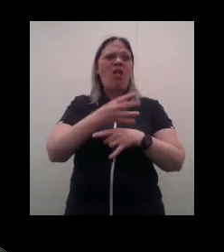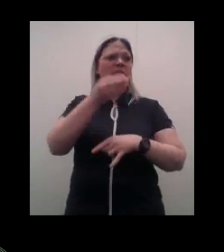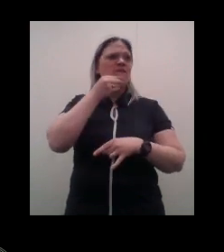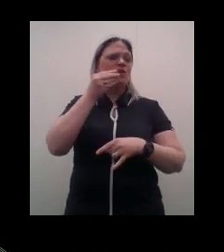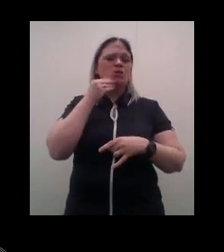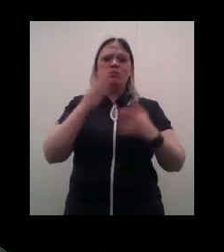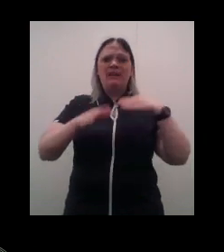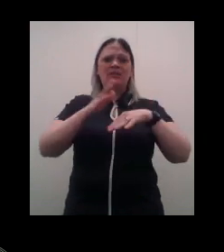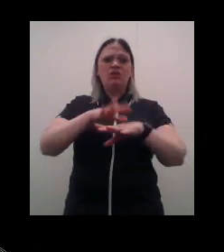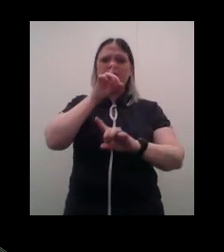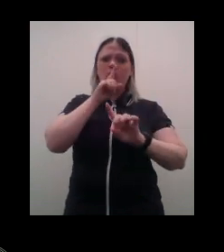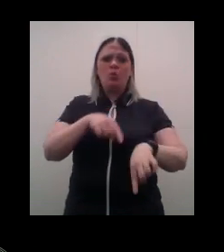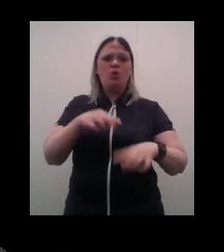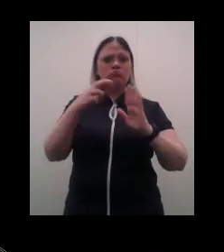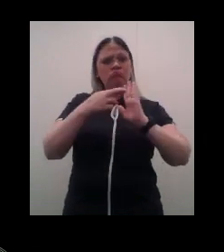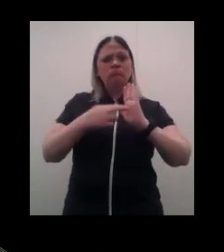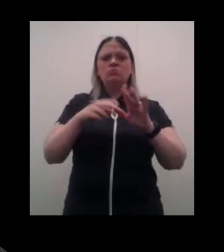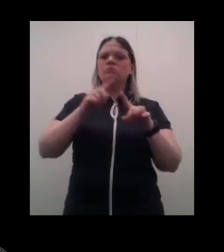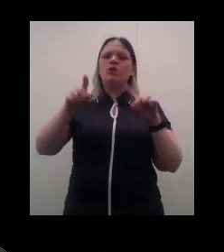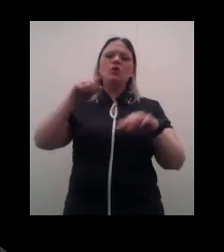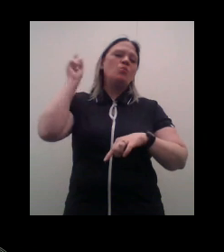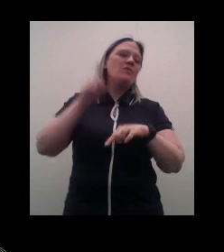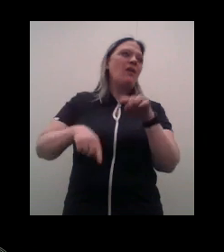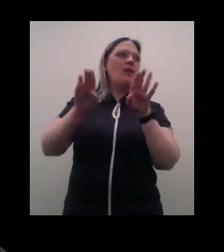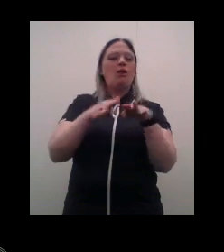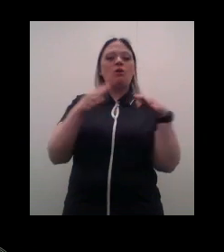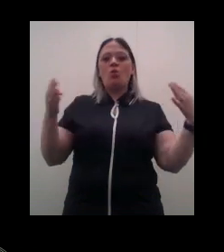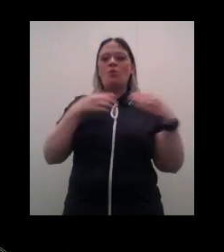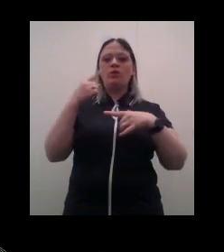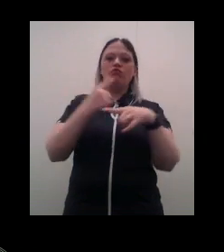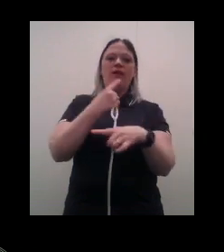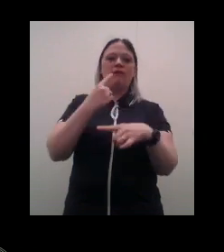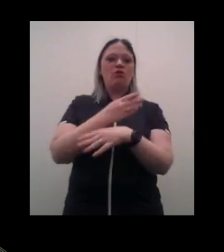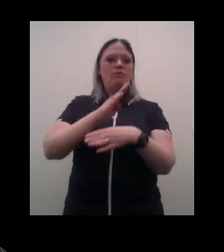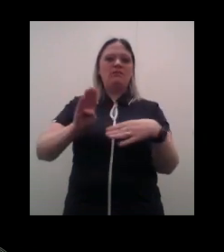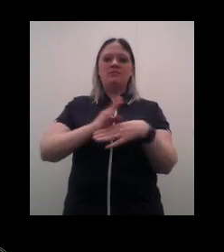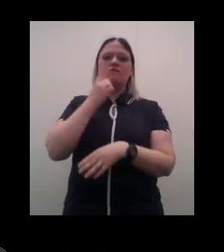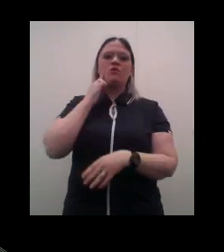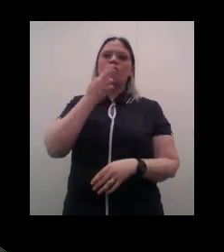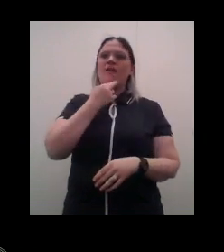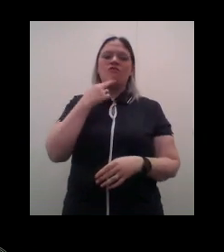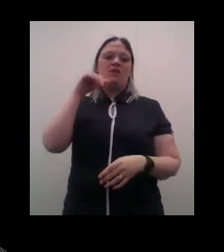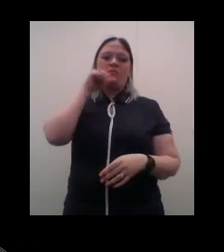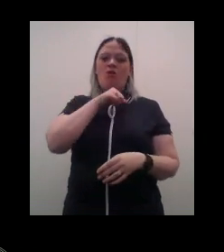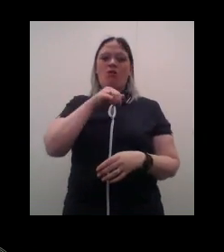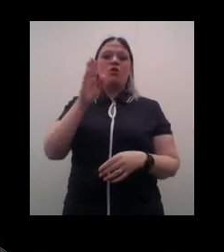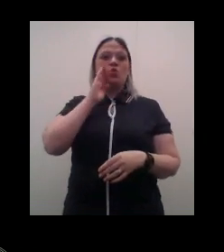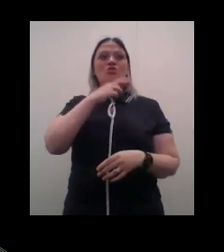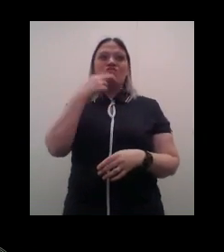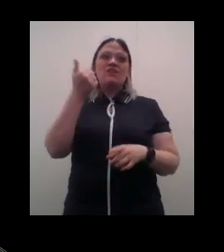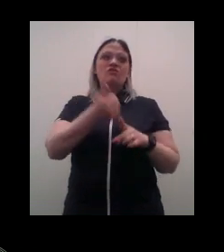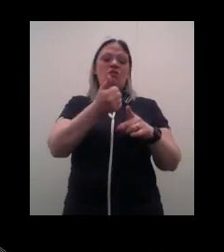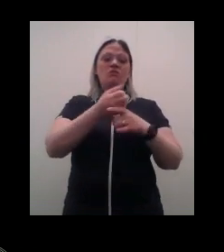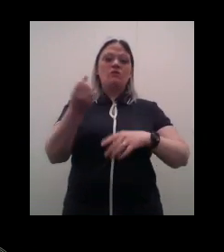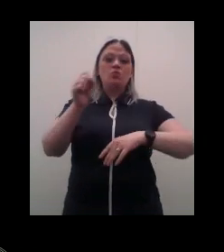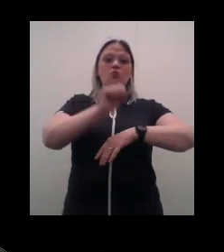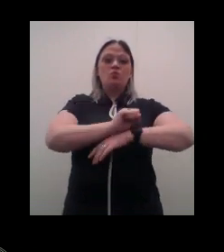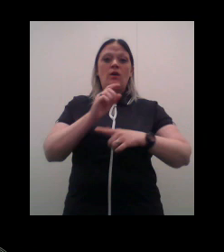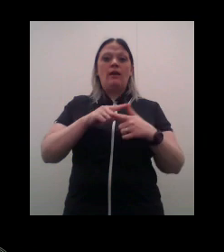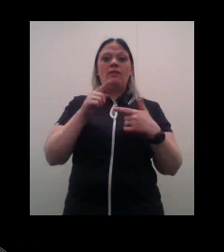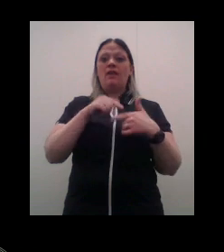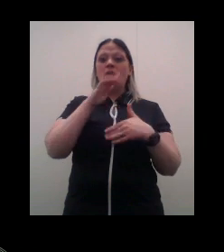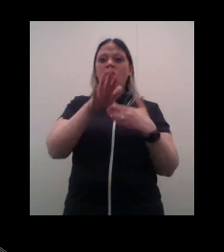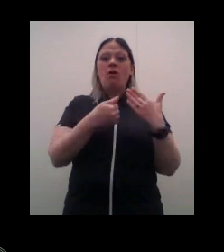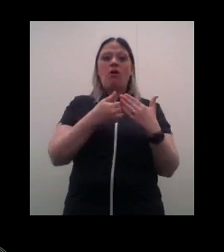for in-store dining. You will only put yourself at risk to being shut down, and more importantly, you will put your vendors,